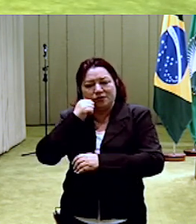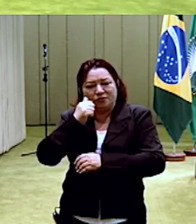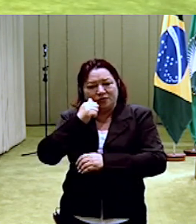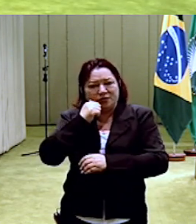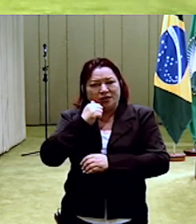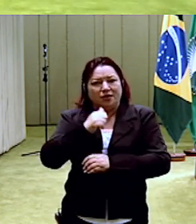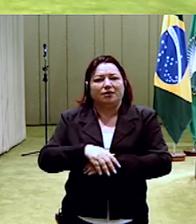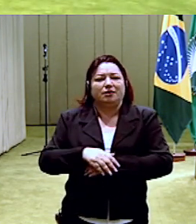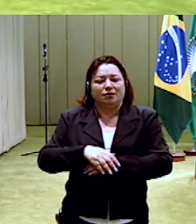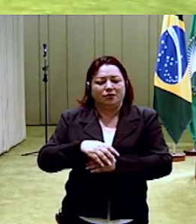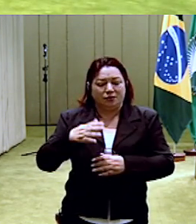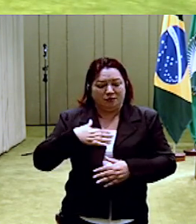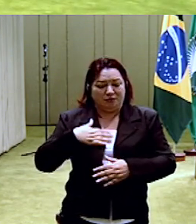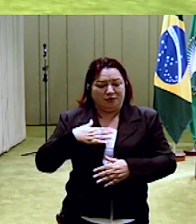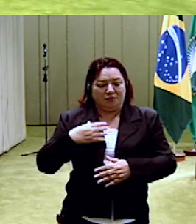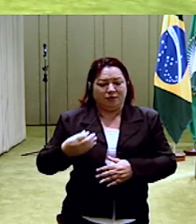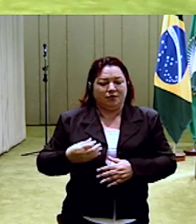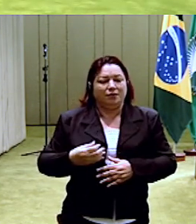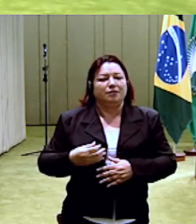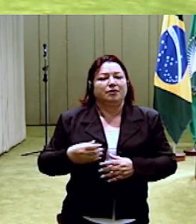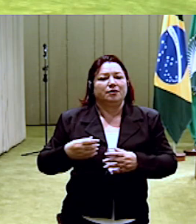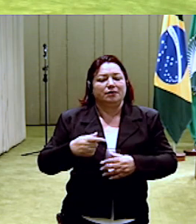other regions. And I have a very big